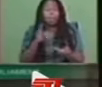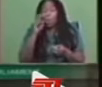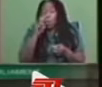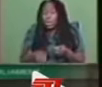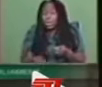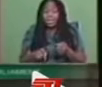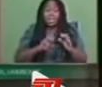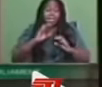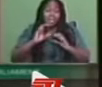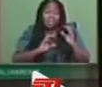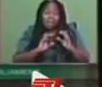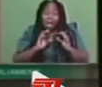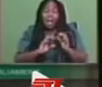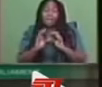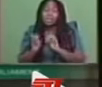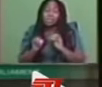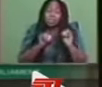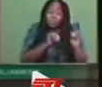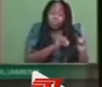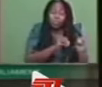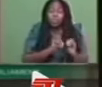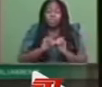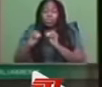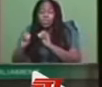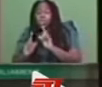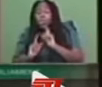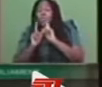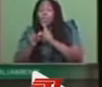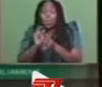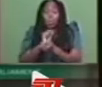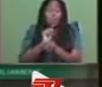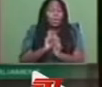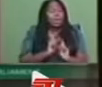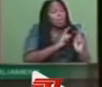set. So instead of going at a 30%